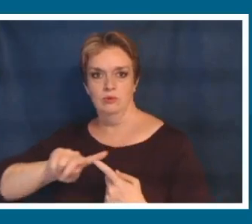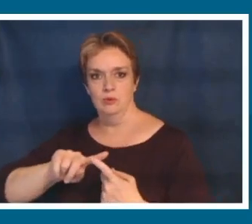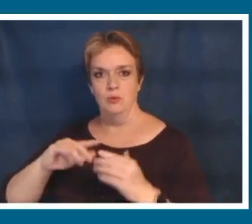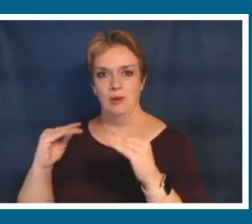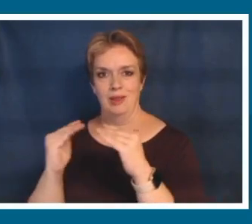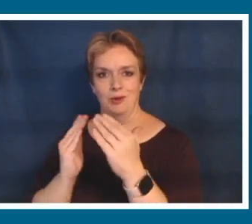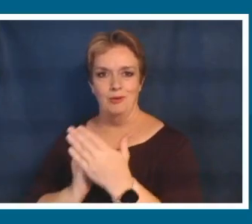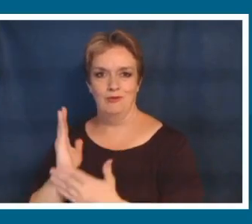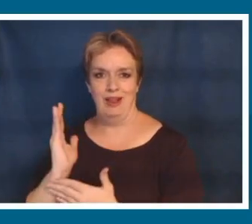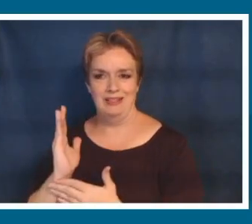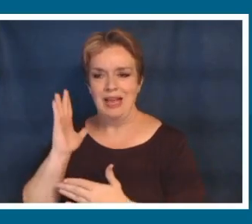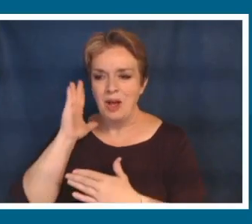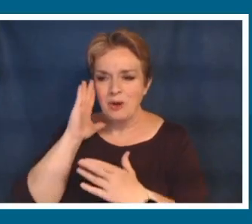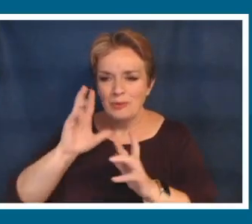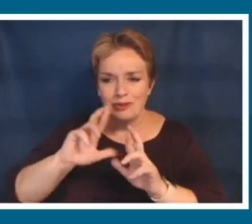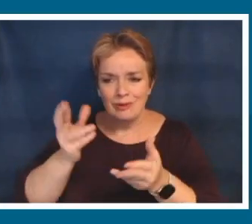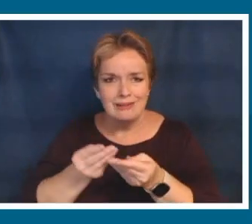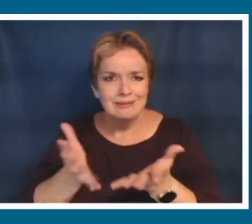on